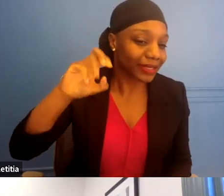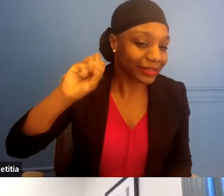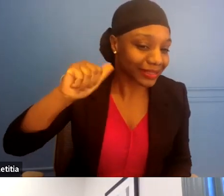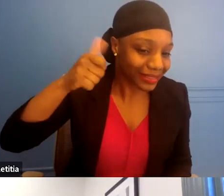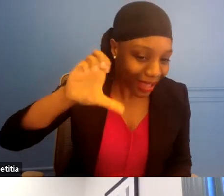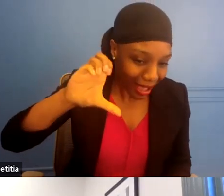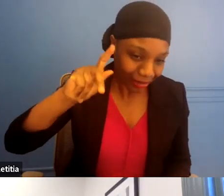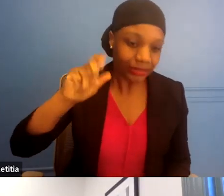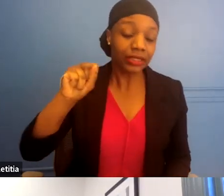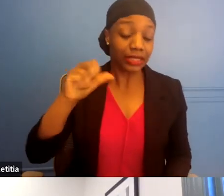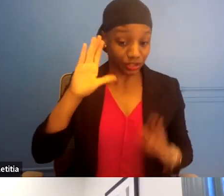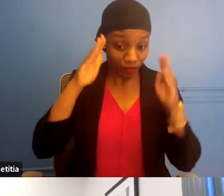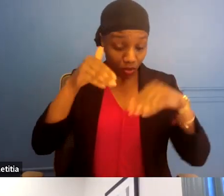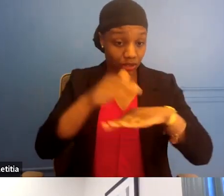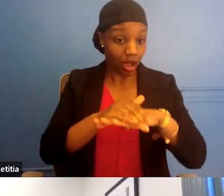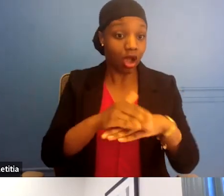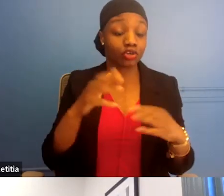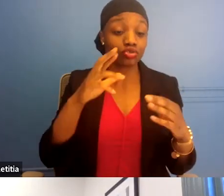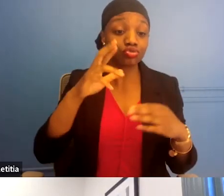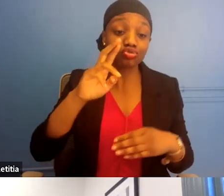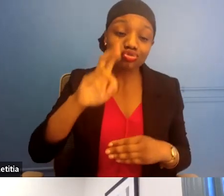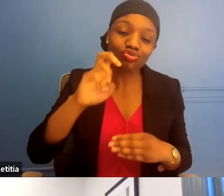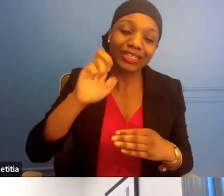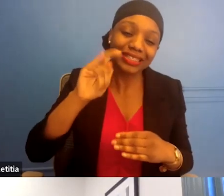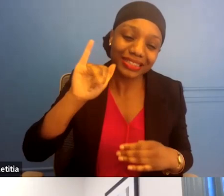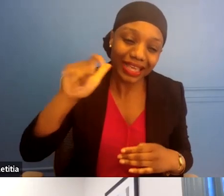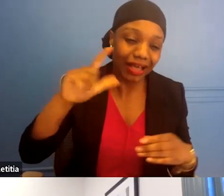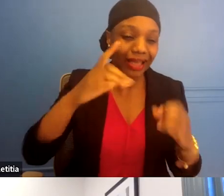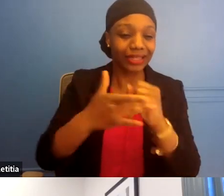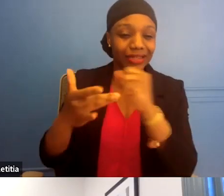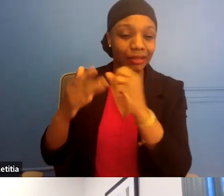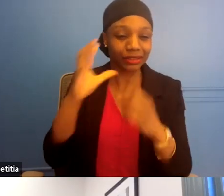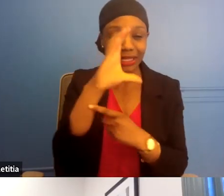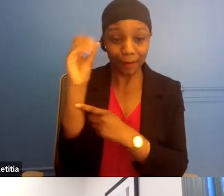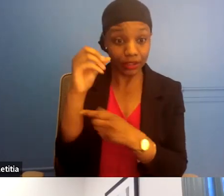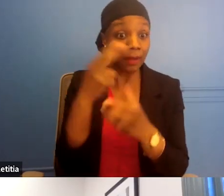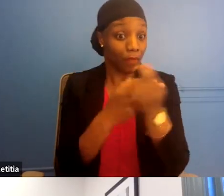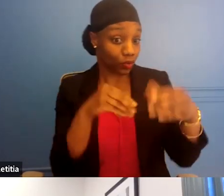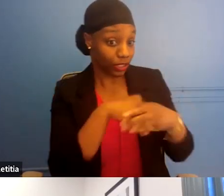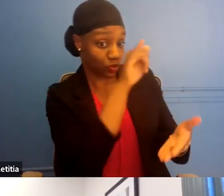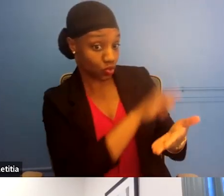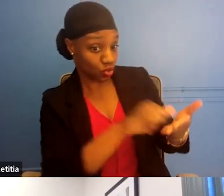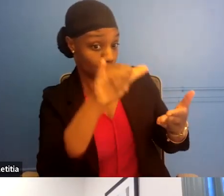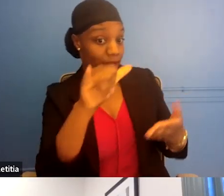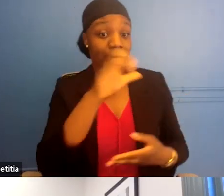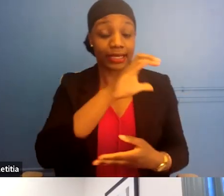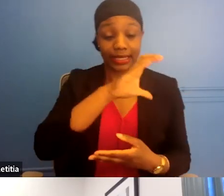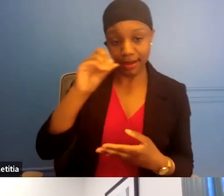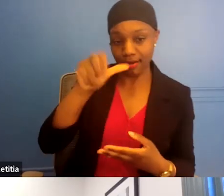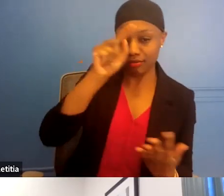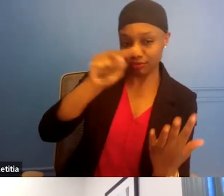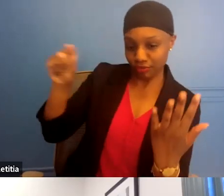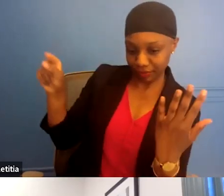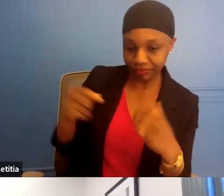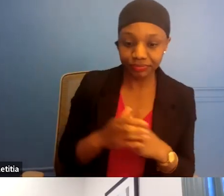finance and M&A coverage of retail, media, and technology companies based in both New York and Menlo Park. And if